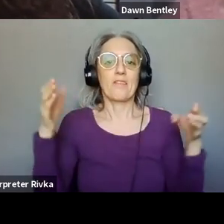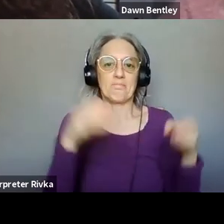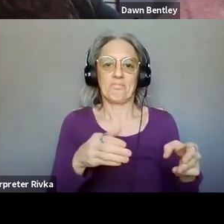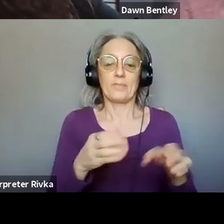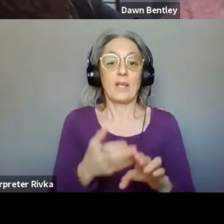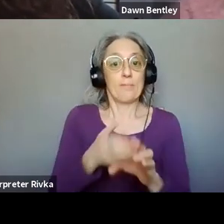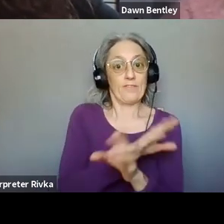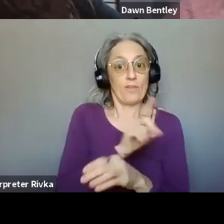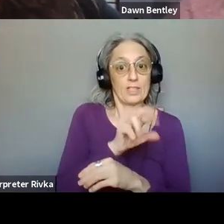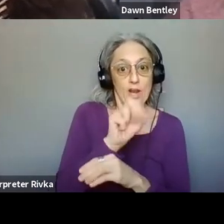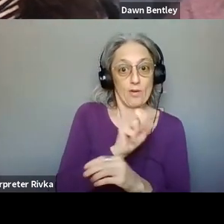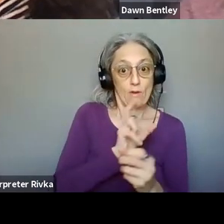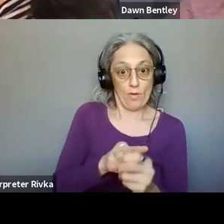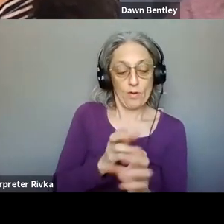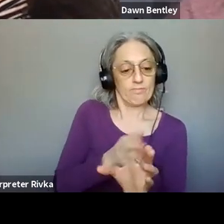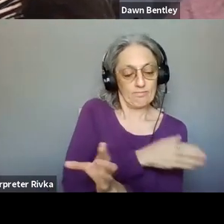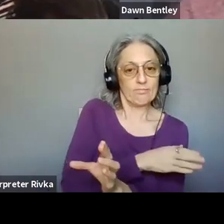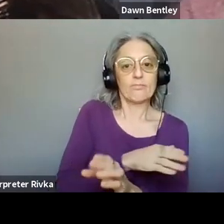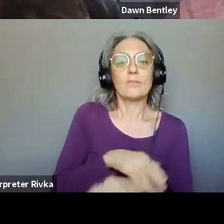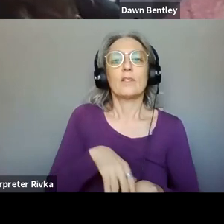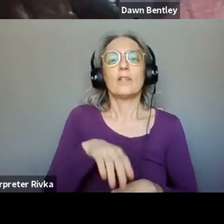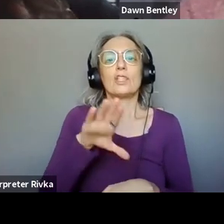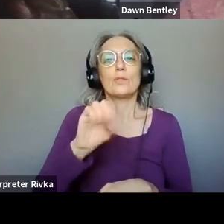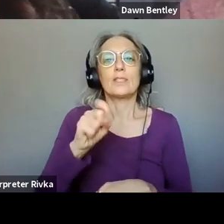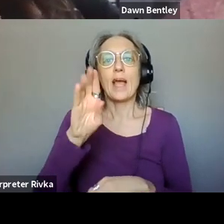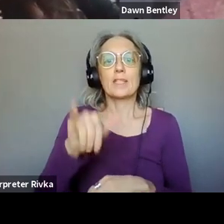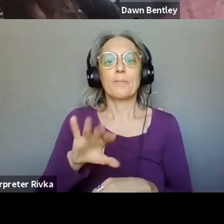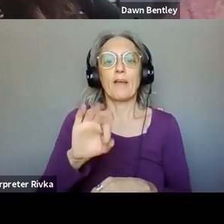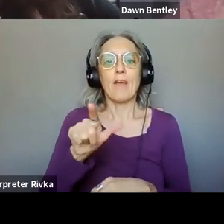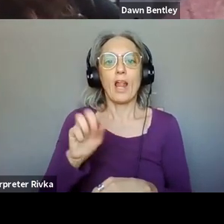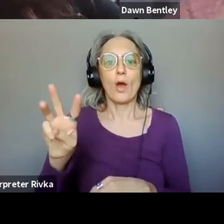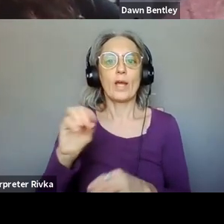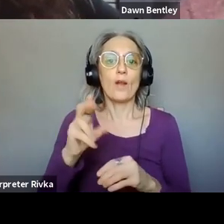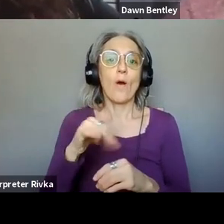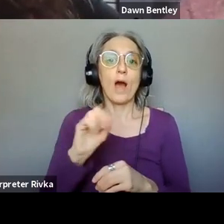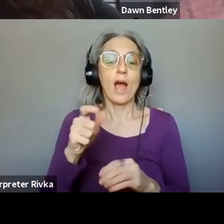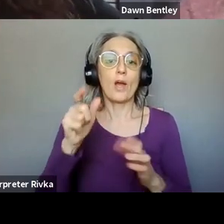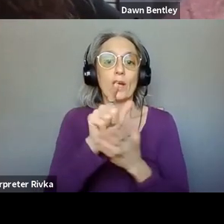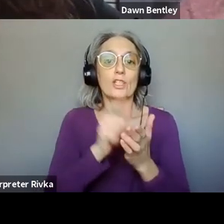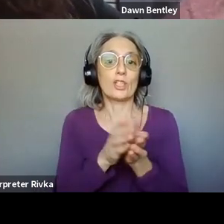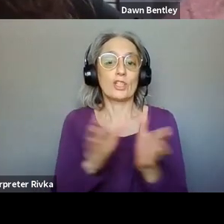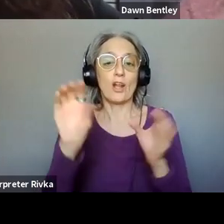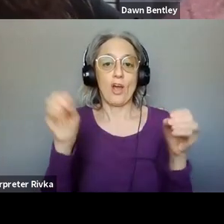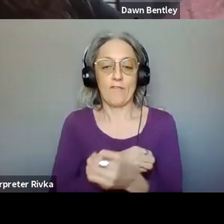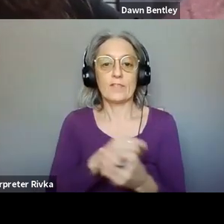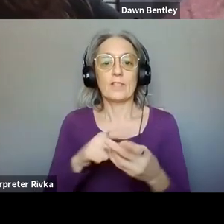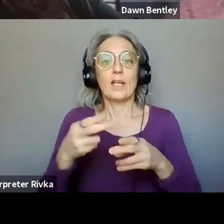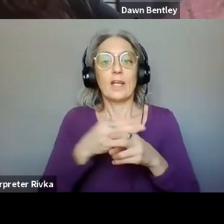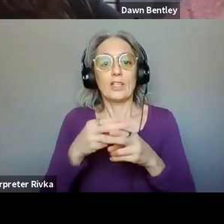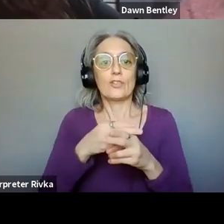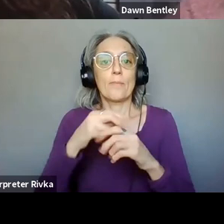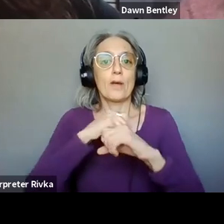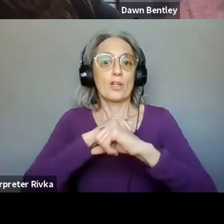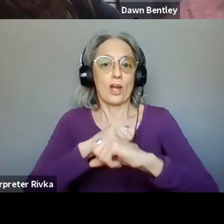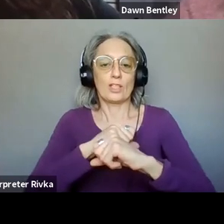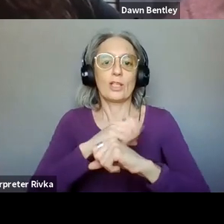work with DRO, she was the Saxby Fellow at the Ohio Attorney General's Office and interned in guardianship and mental health for